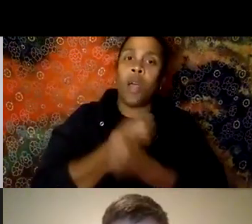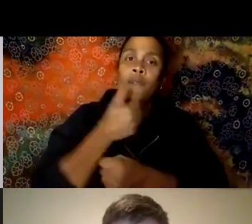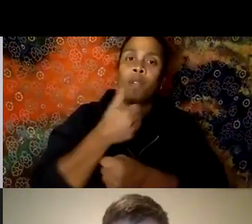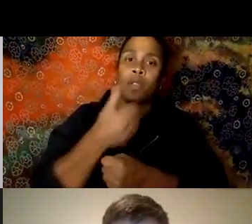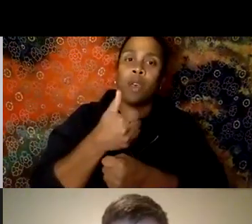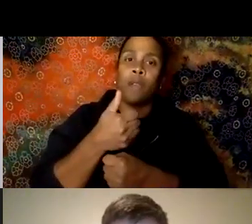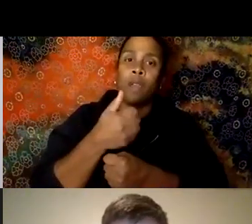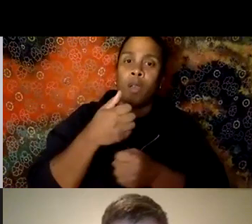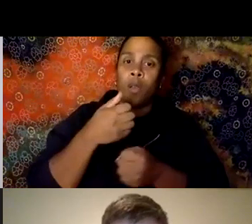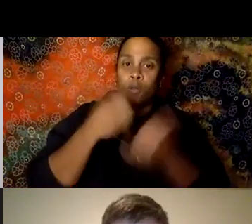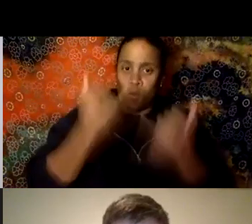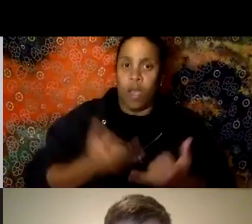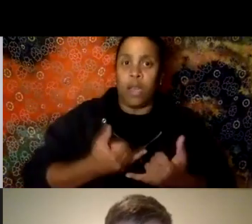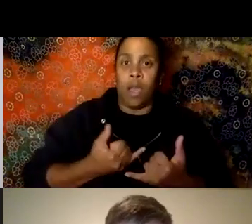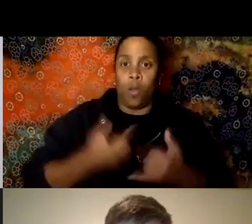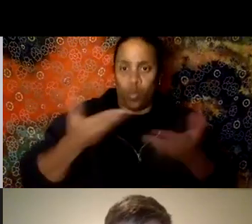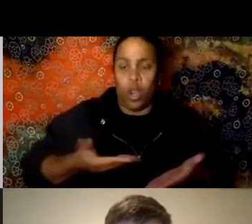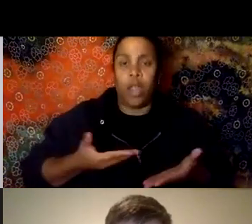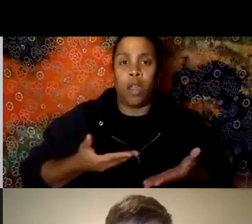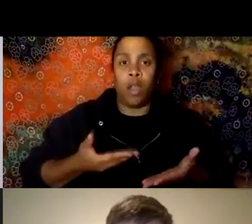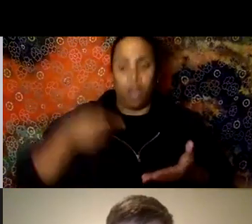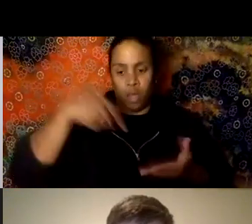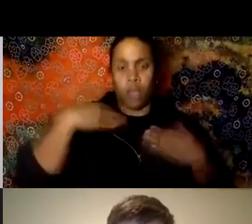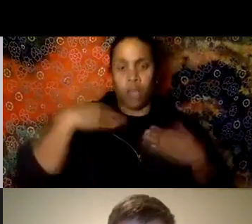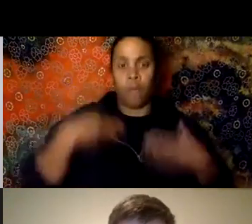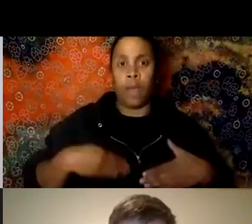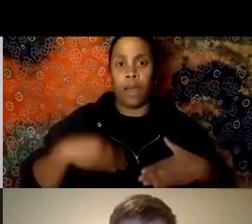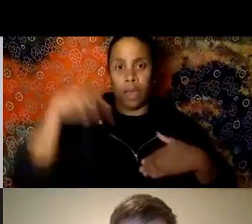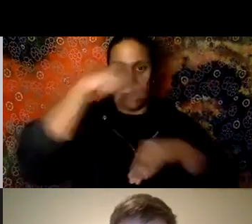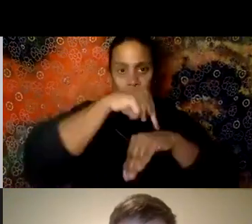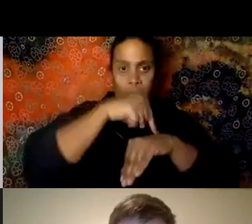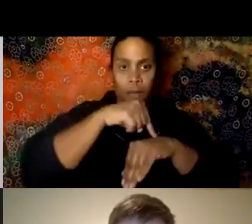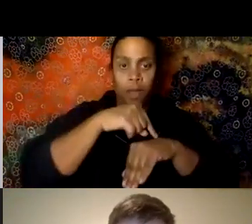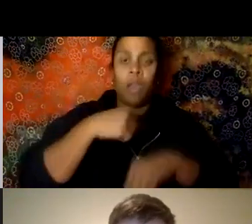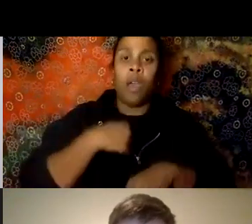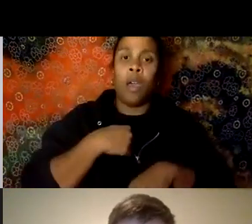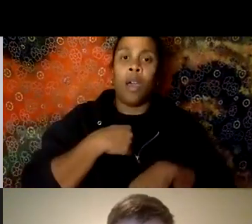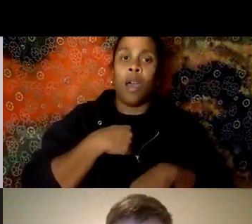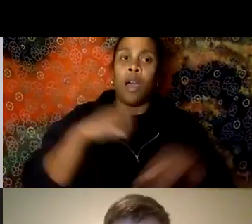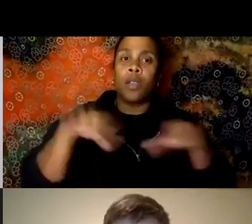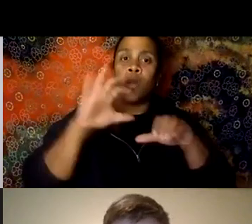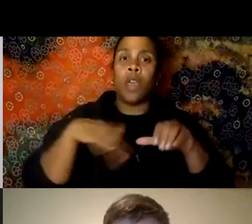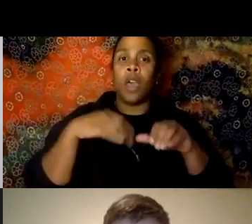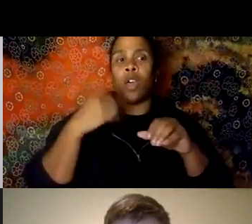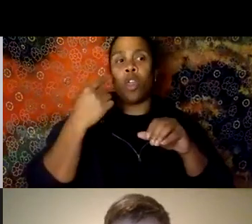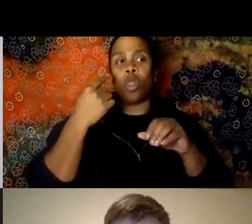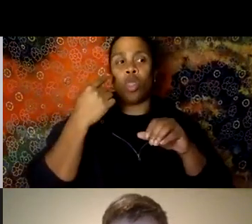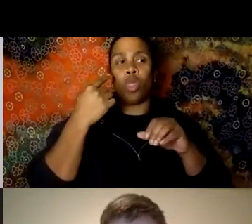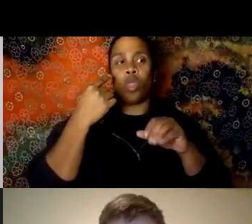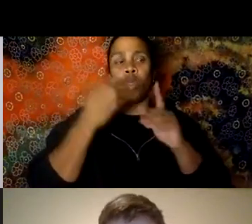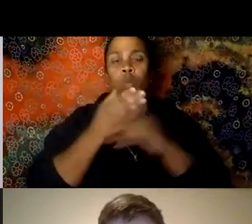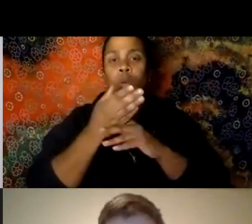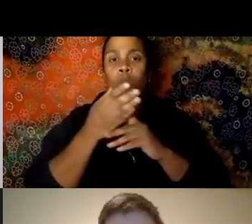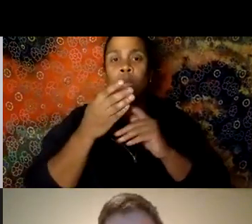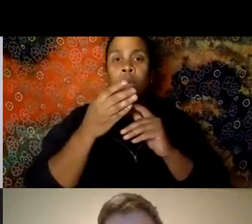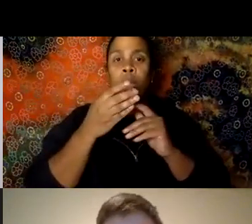are right now in this body, in this space, in this time. And I do that through belly dancing. It's a lot of fun. I